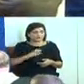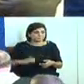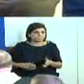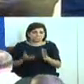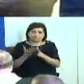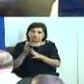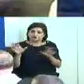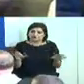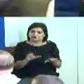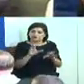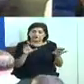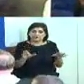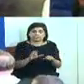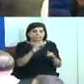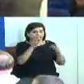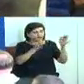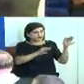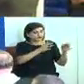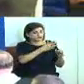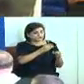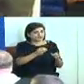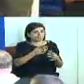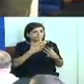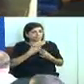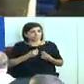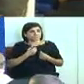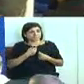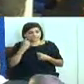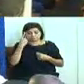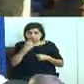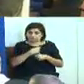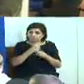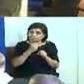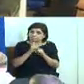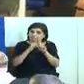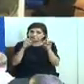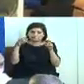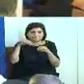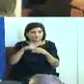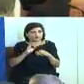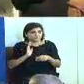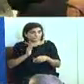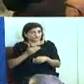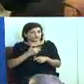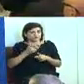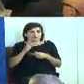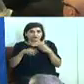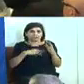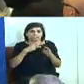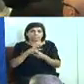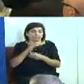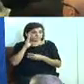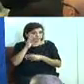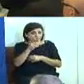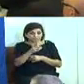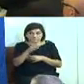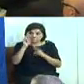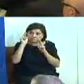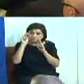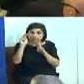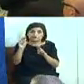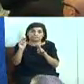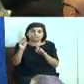justice and compassion to make a difference in our world. Will you regard him as a